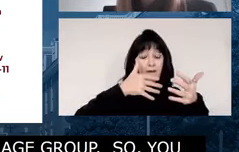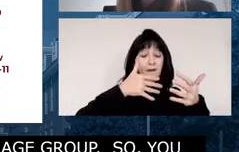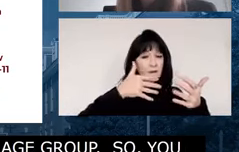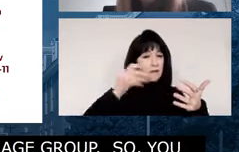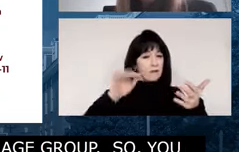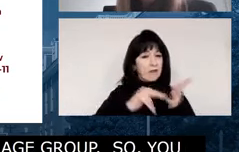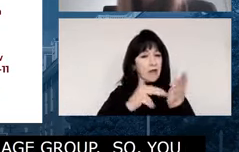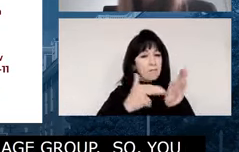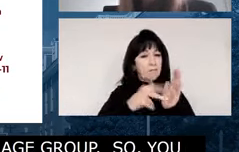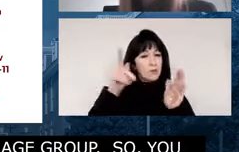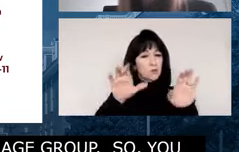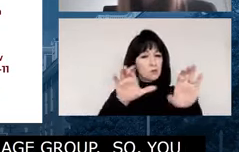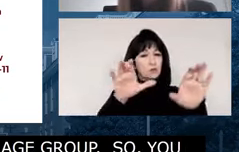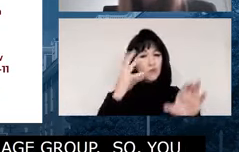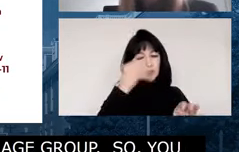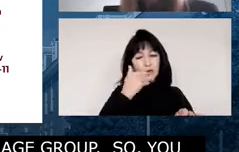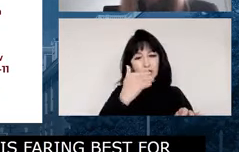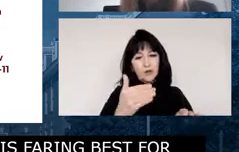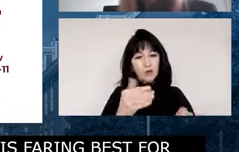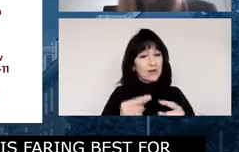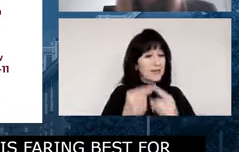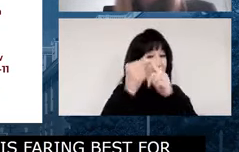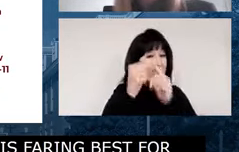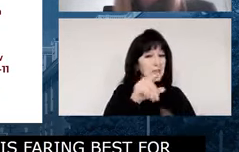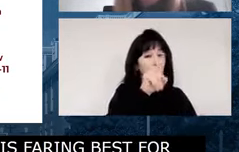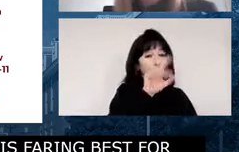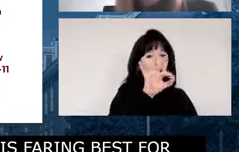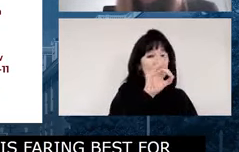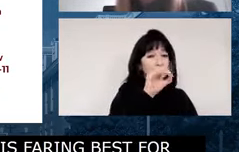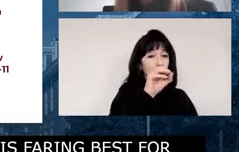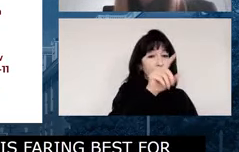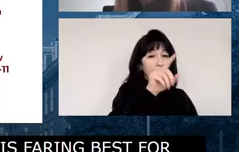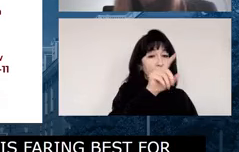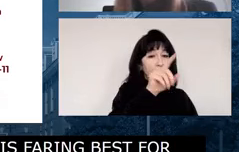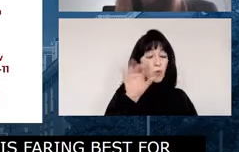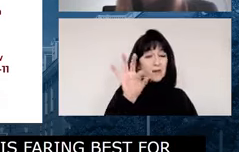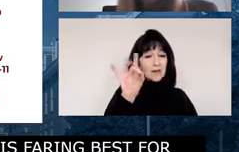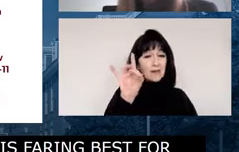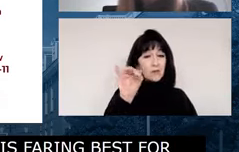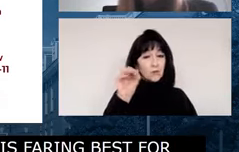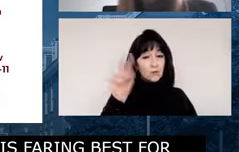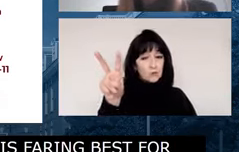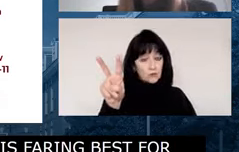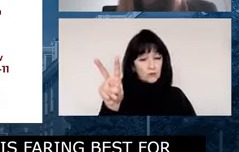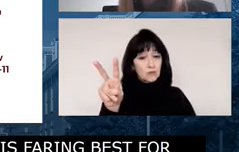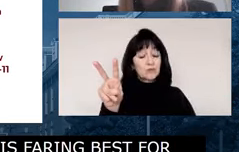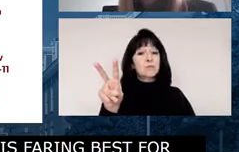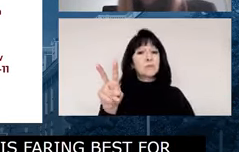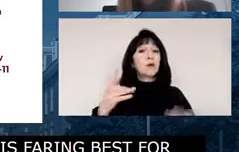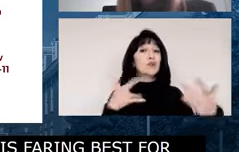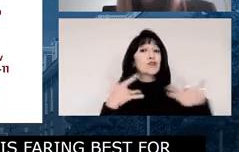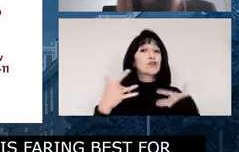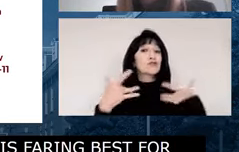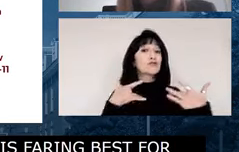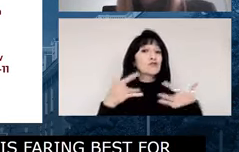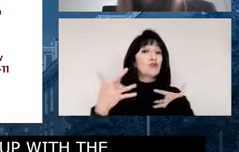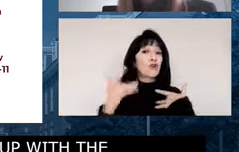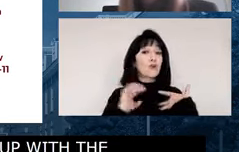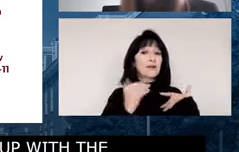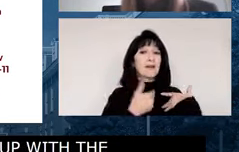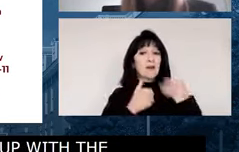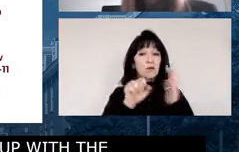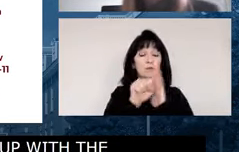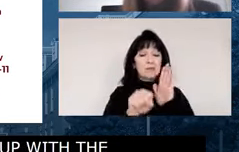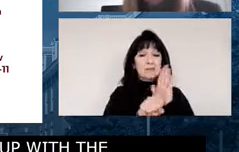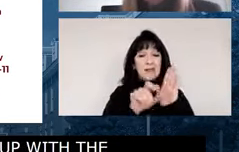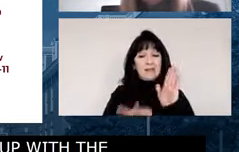codes 19801 and 19802. However, some of our greatest concerns in our state for this